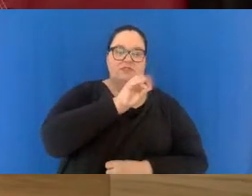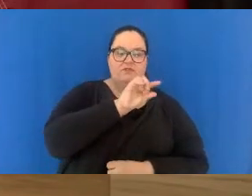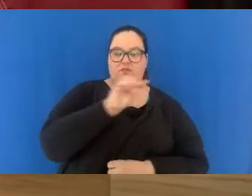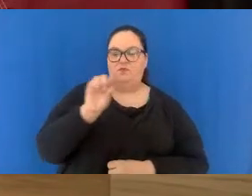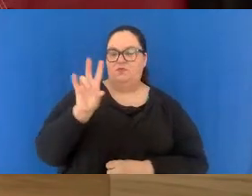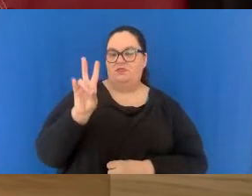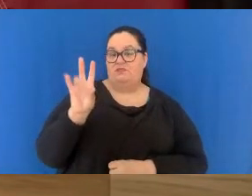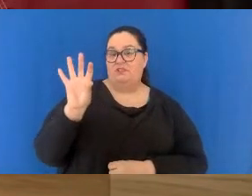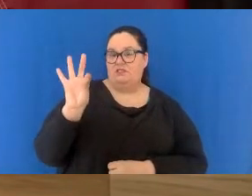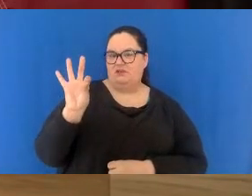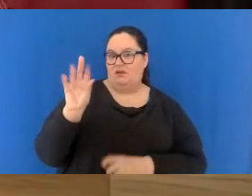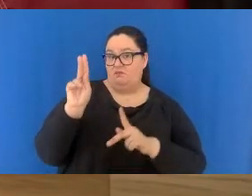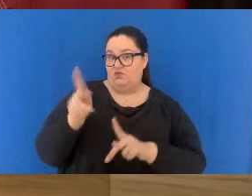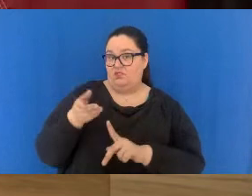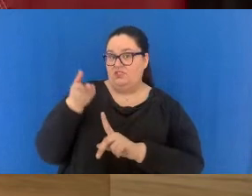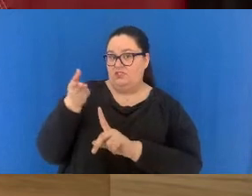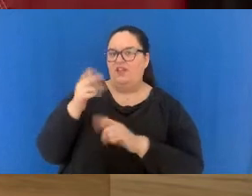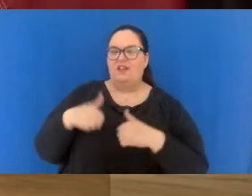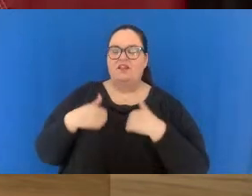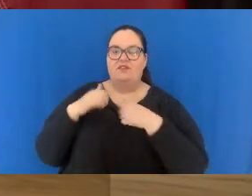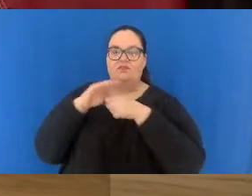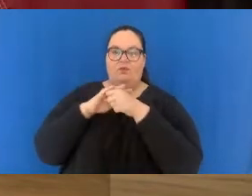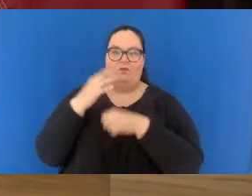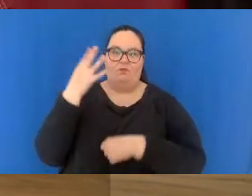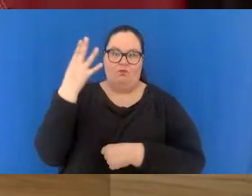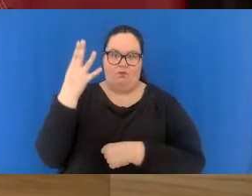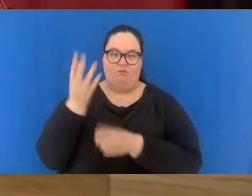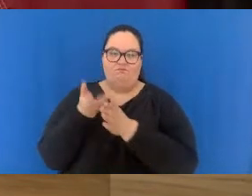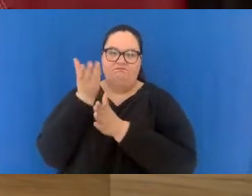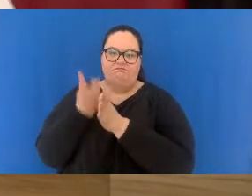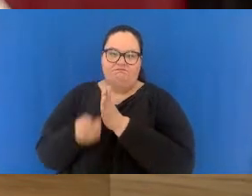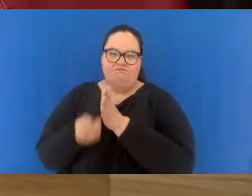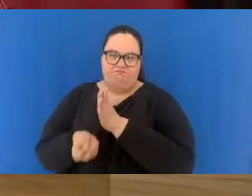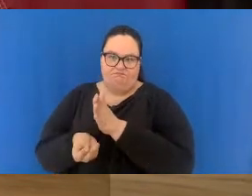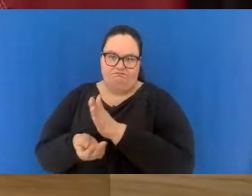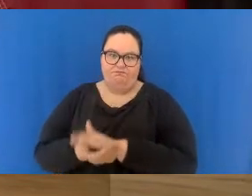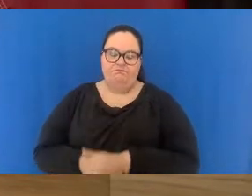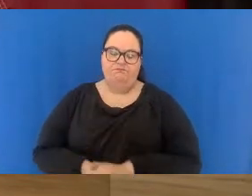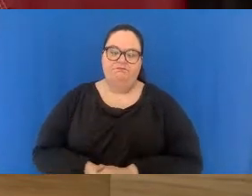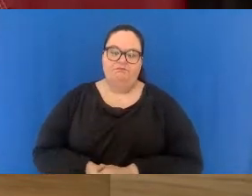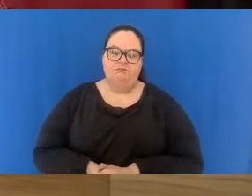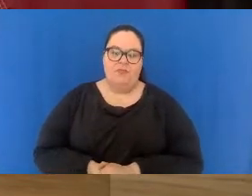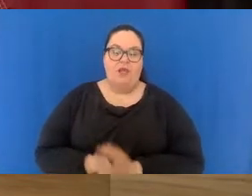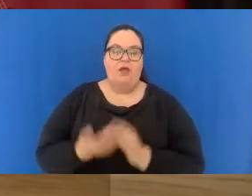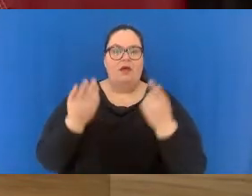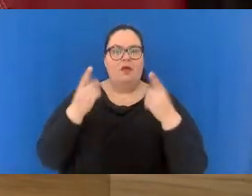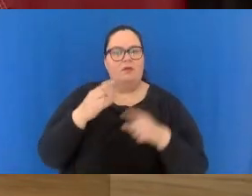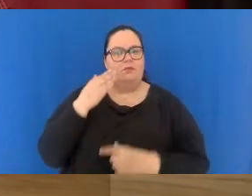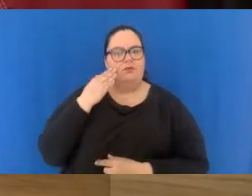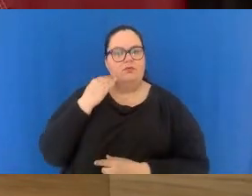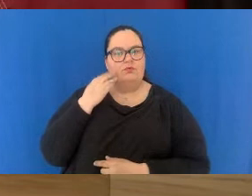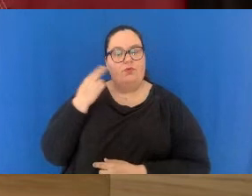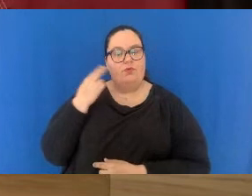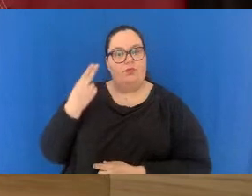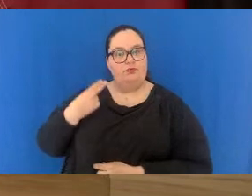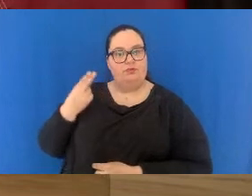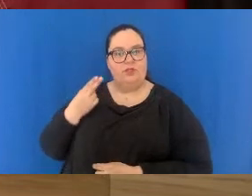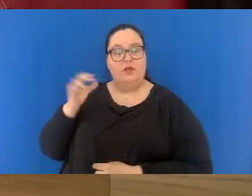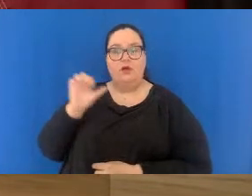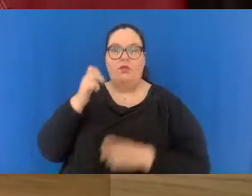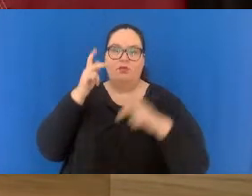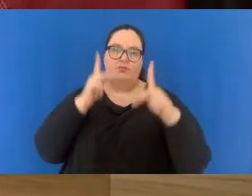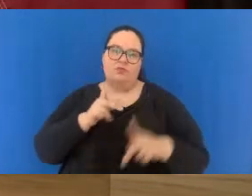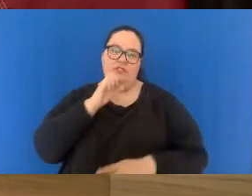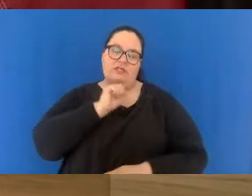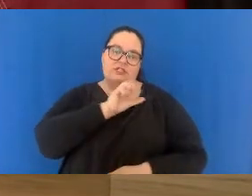which is the Edmundston Grand Falls area, has passed away. This follows the death on Thursday of another person aged 60